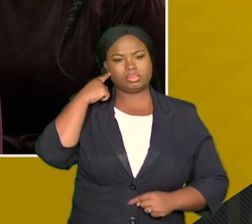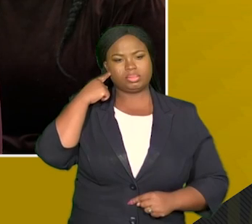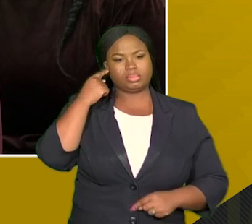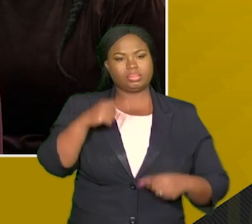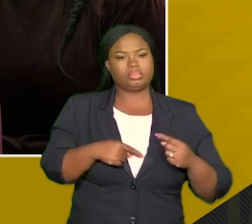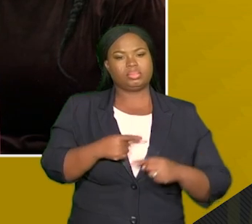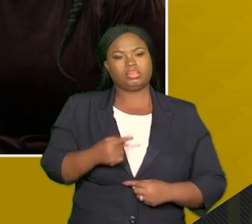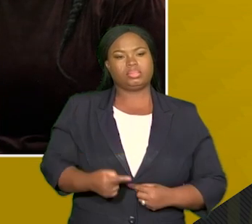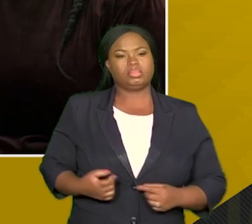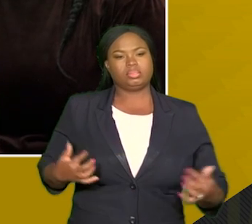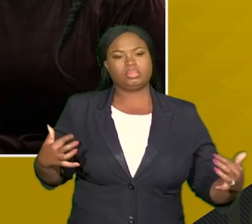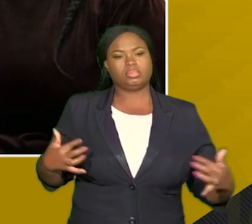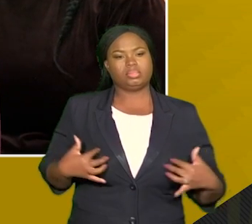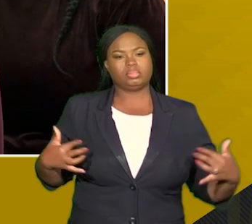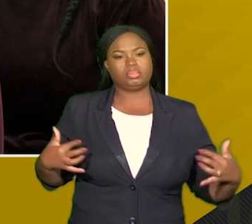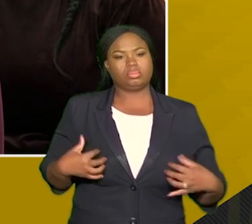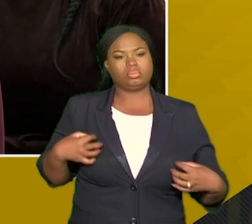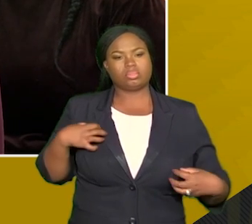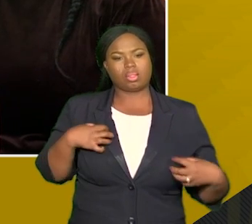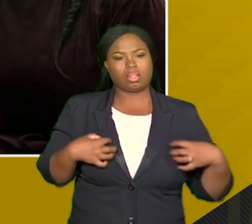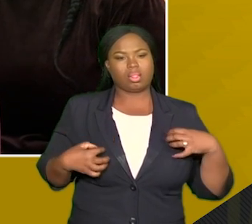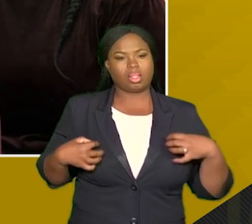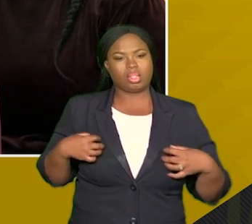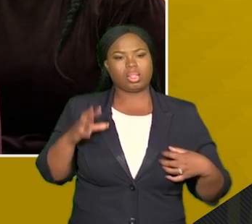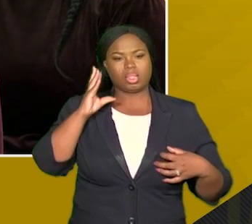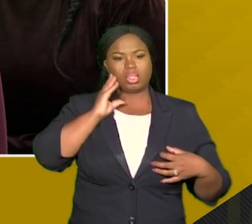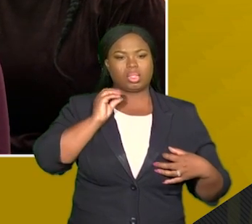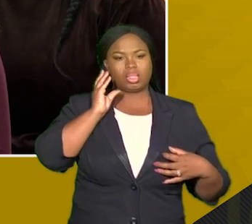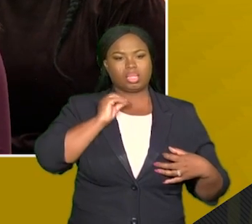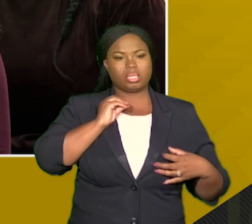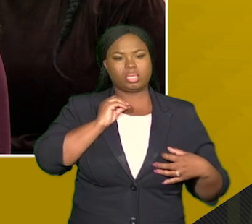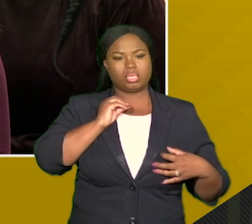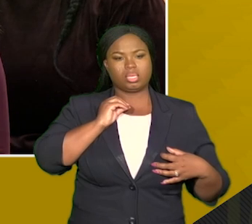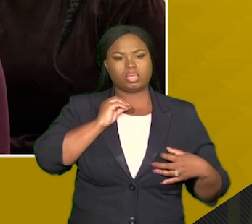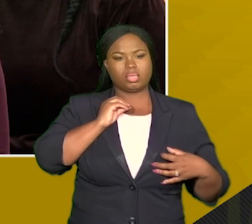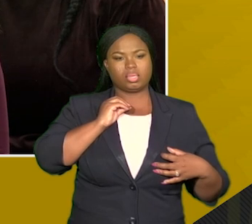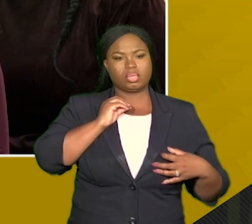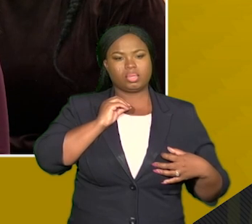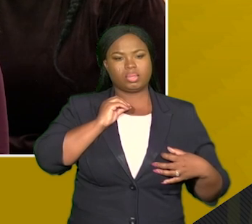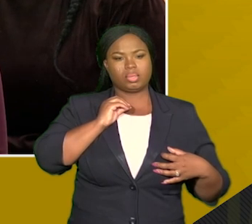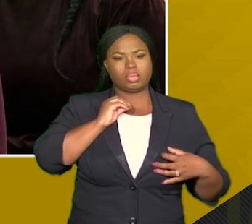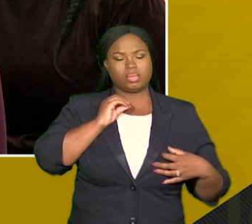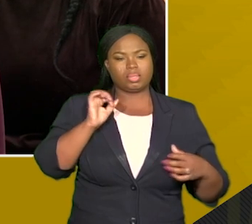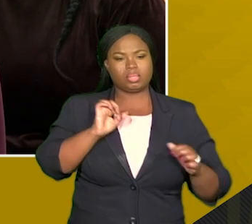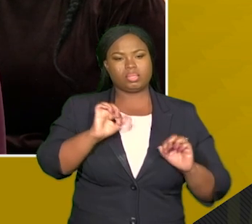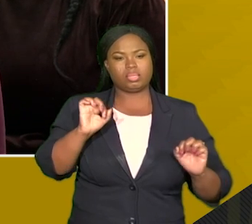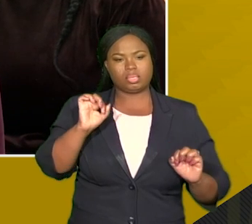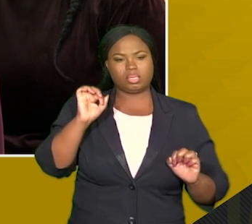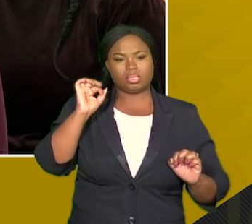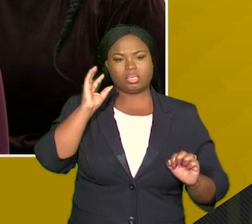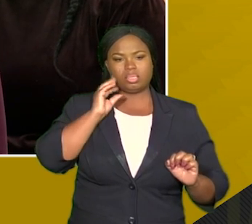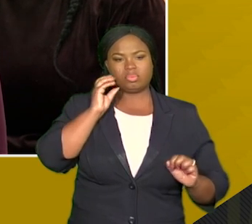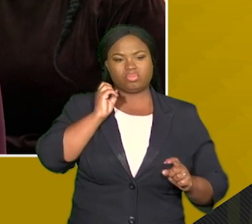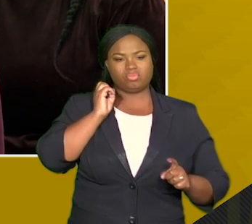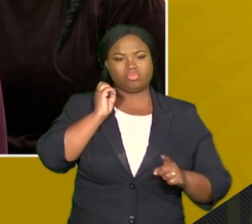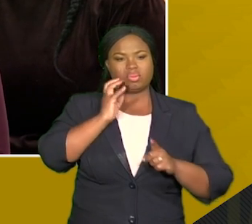The trauma that they witness, the trauma that they hear about, the trauma that they may experience directly when,